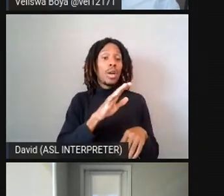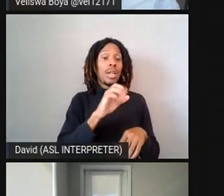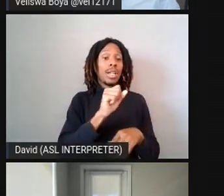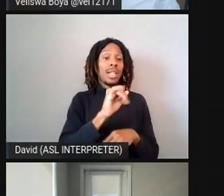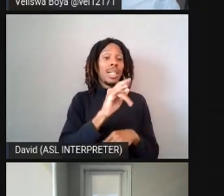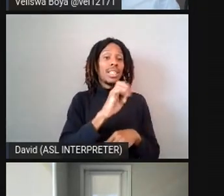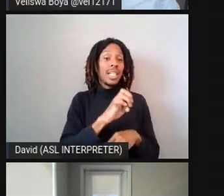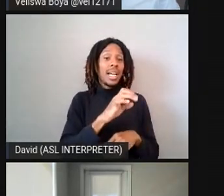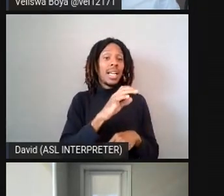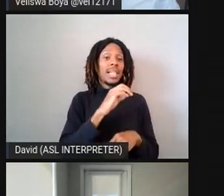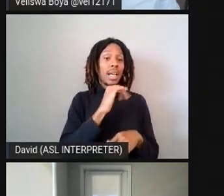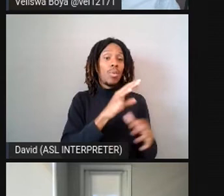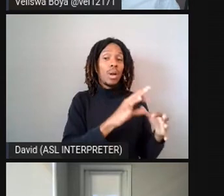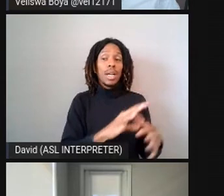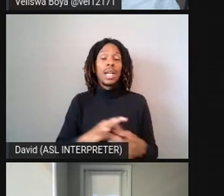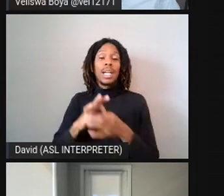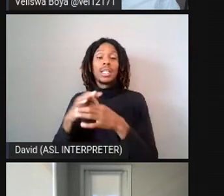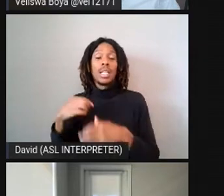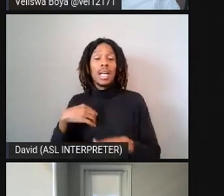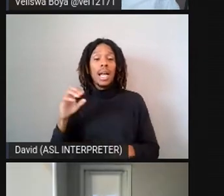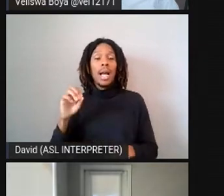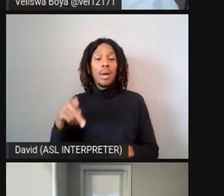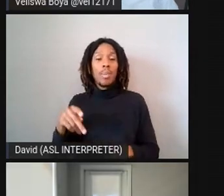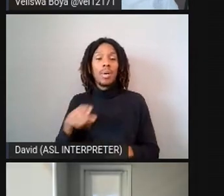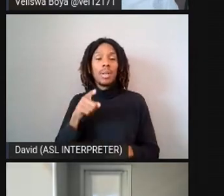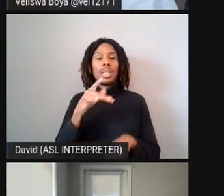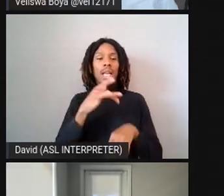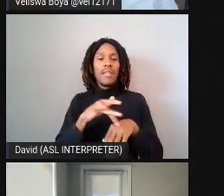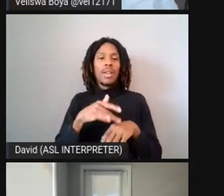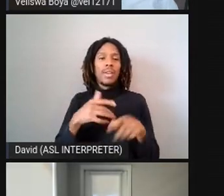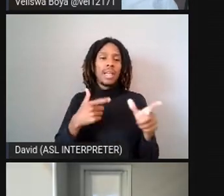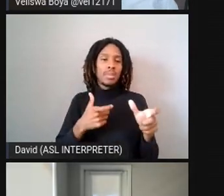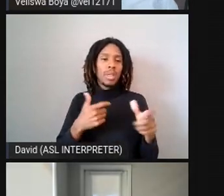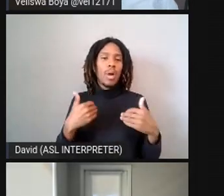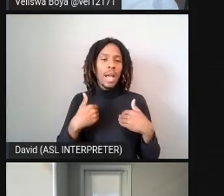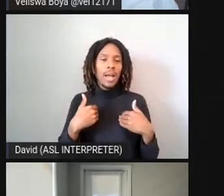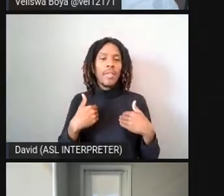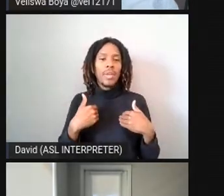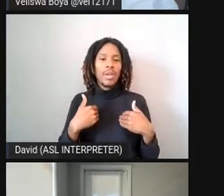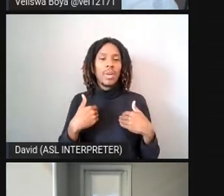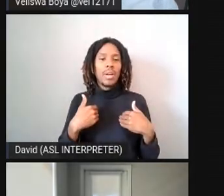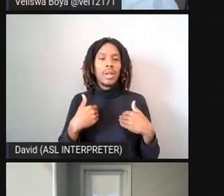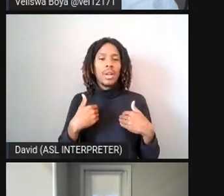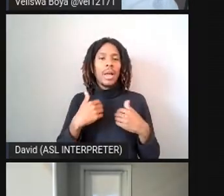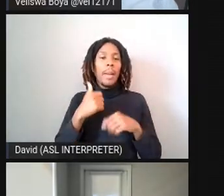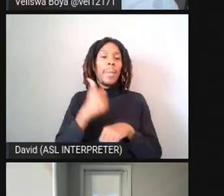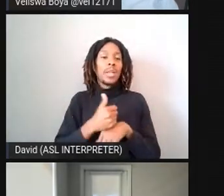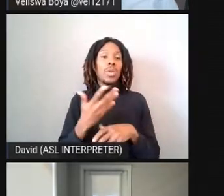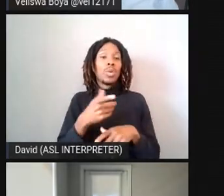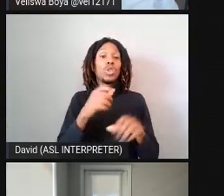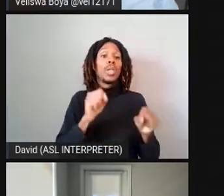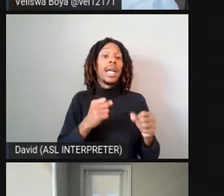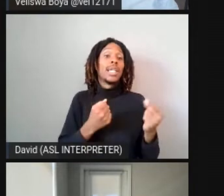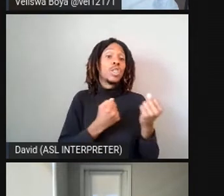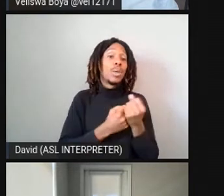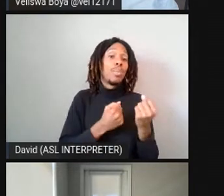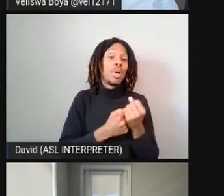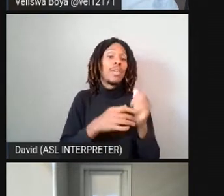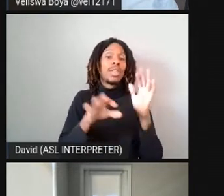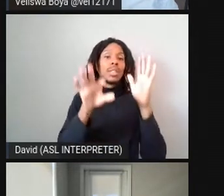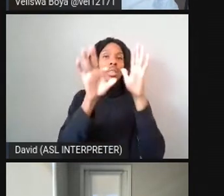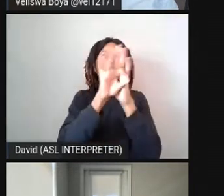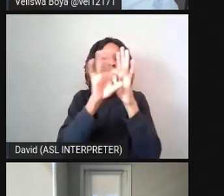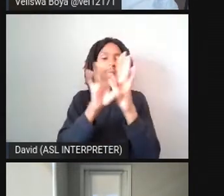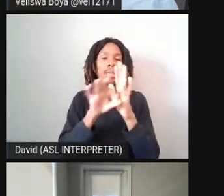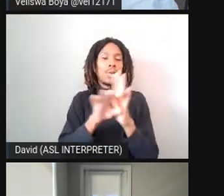will connect to our outpost. So these are the available speeds we have. Based on what you can support, you just have to select that